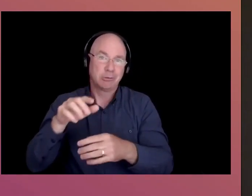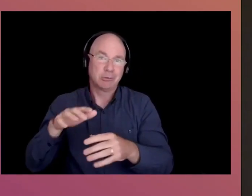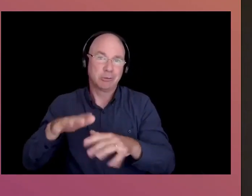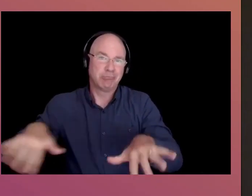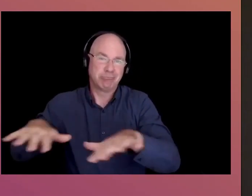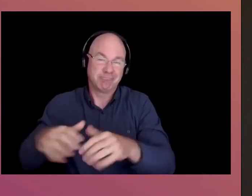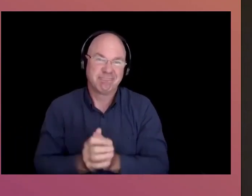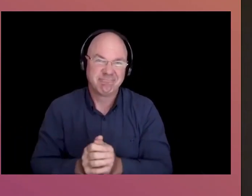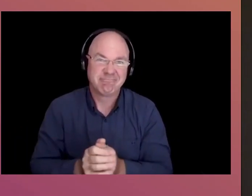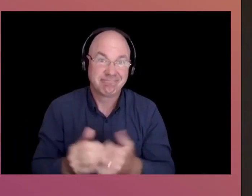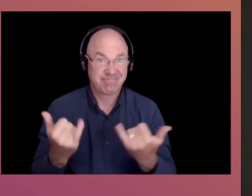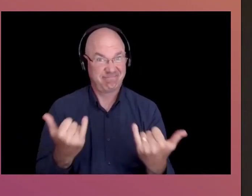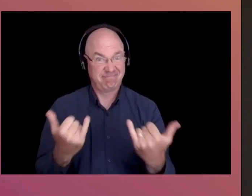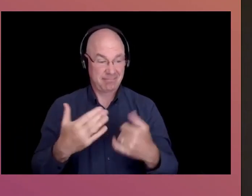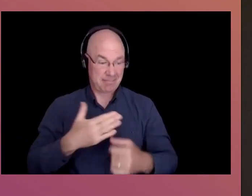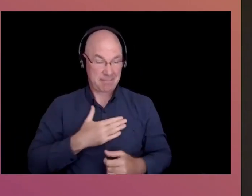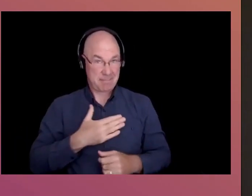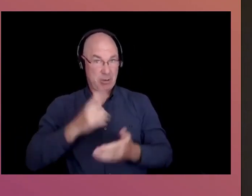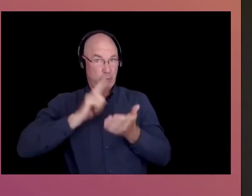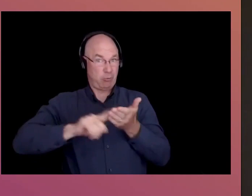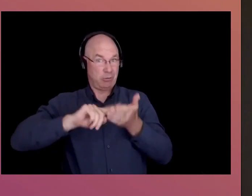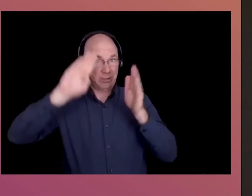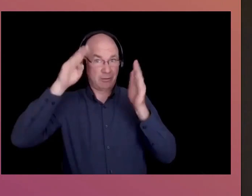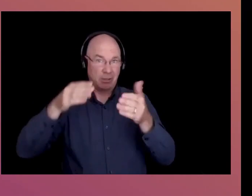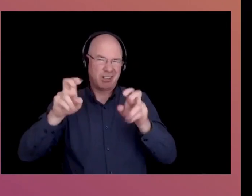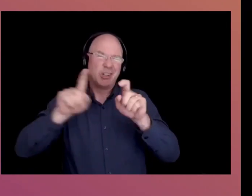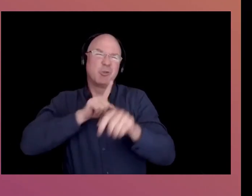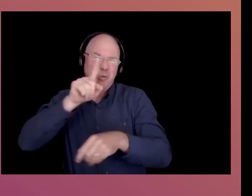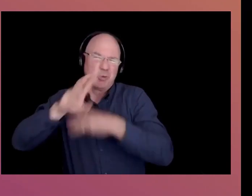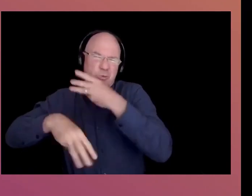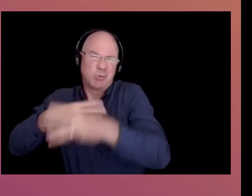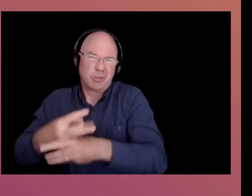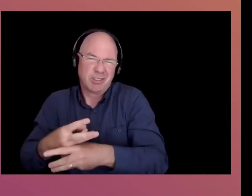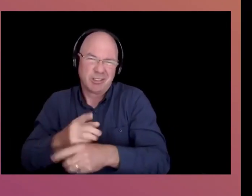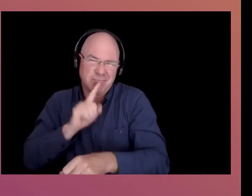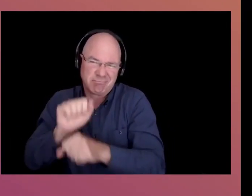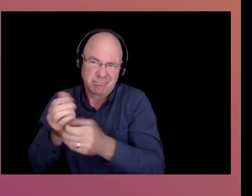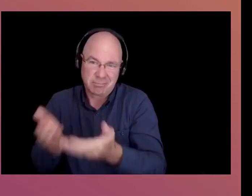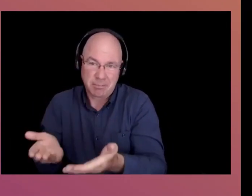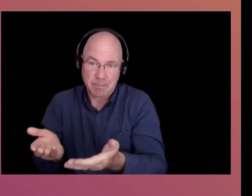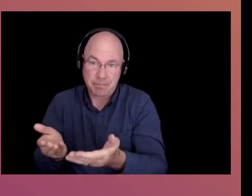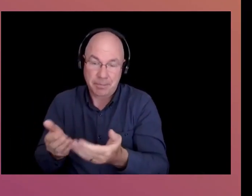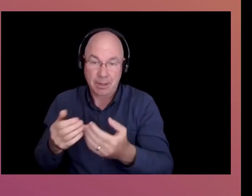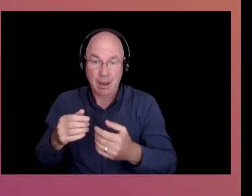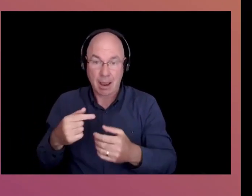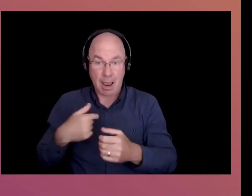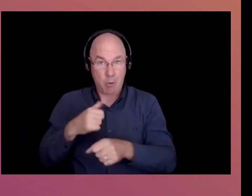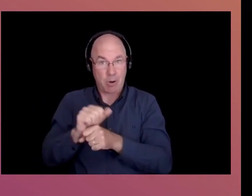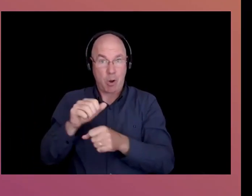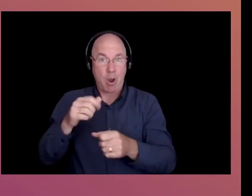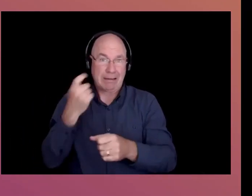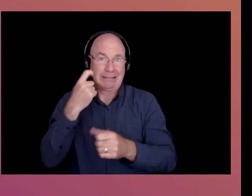Nowadays, my research focus is the real world. Currently, while working in the city, I